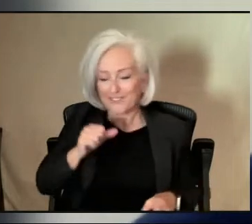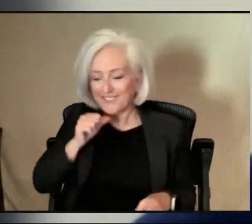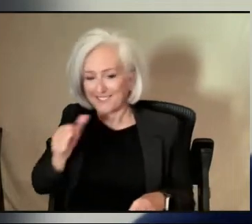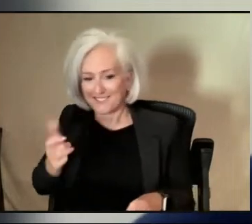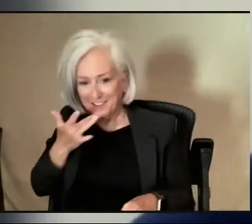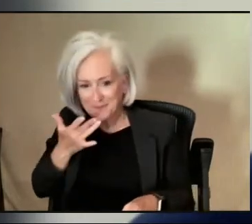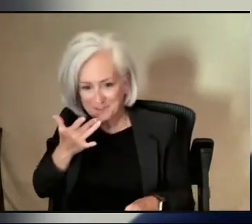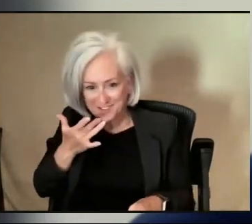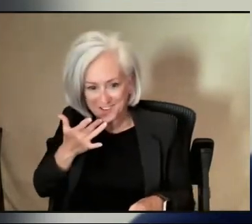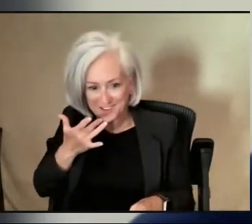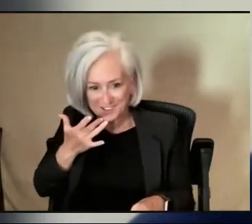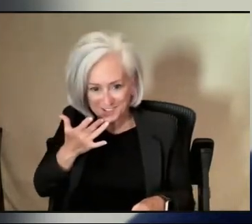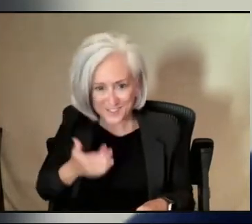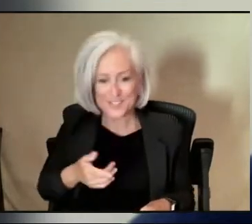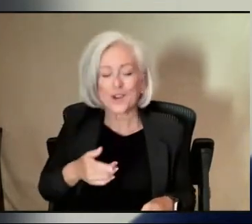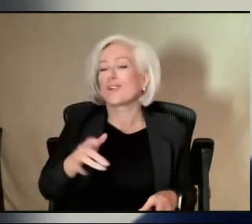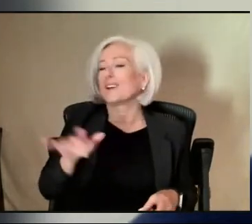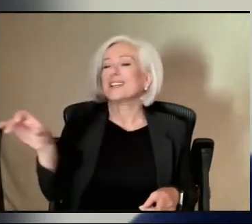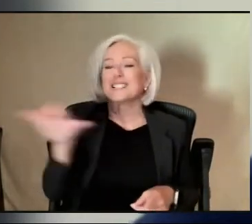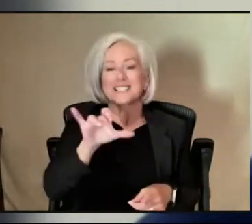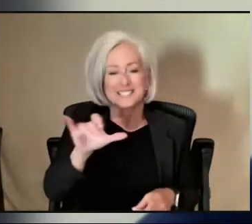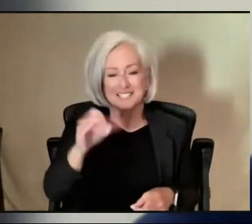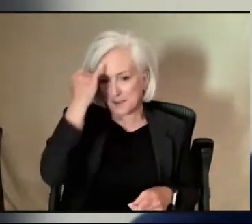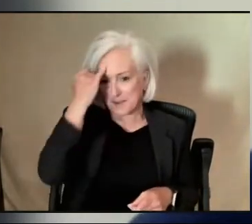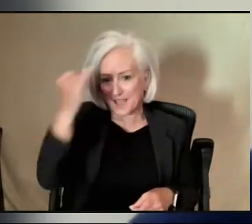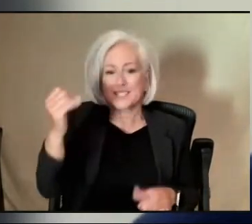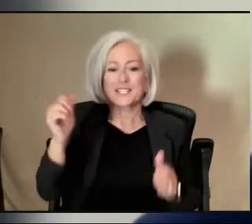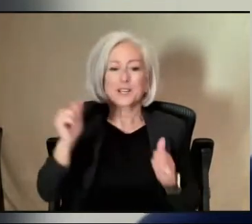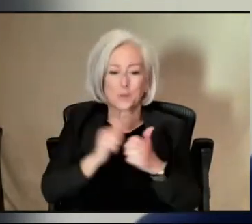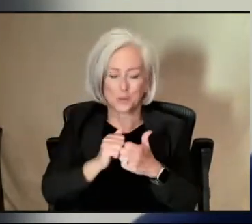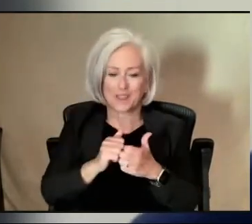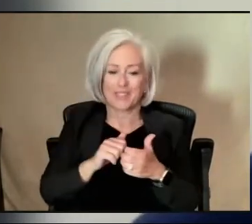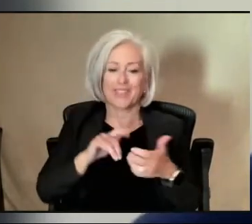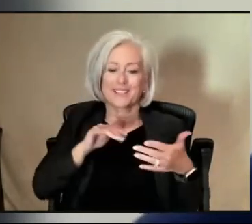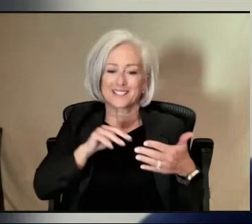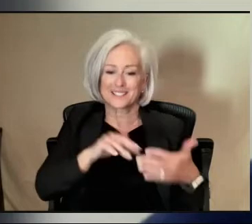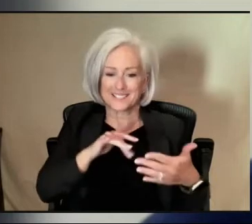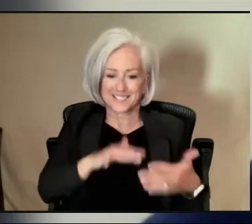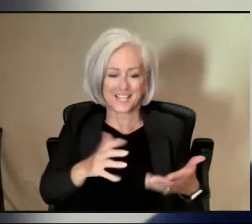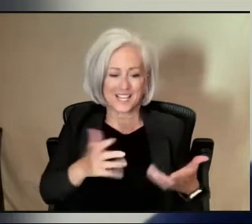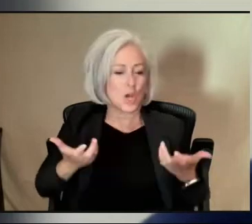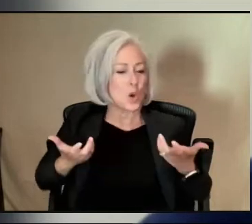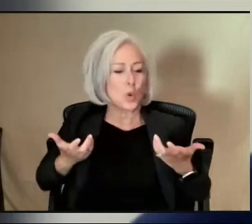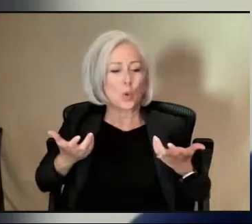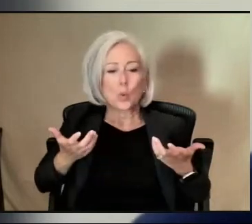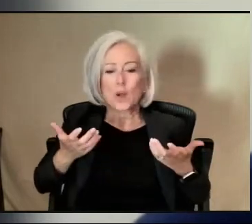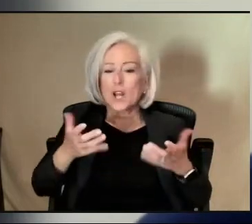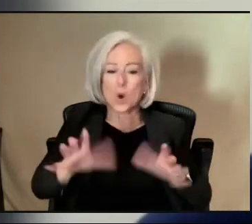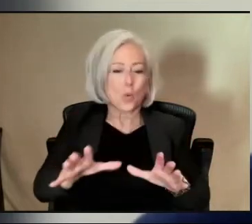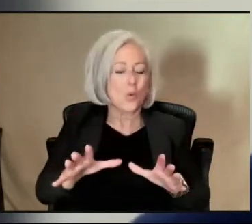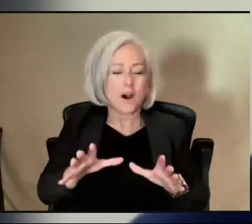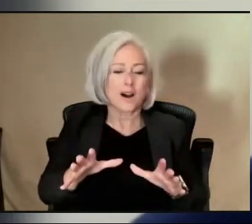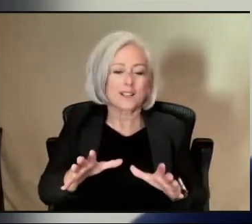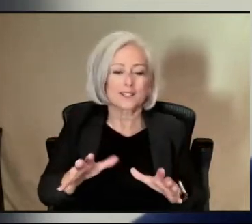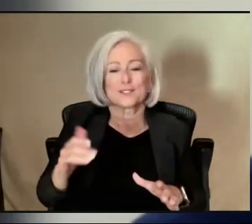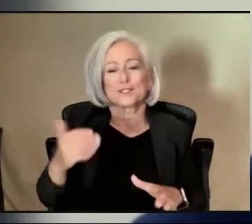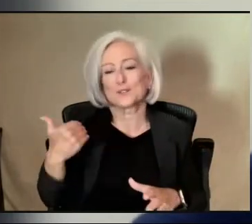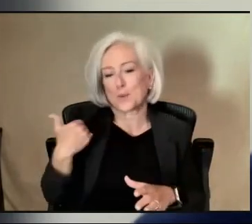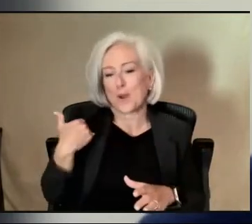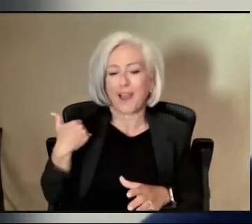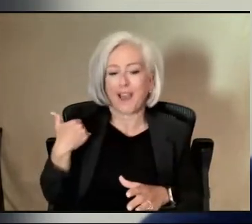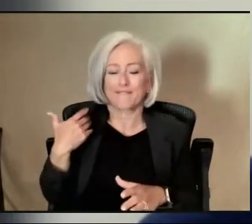kind of view without bias. And that's what we need in these studies, not to have that inadvertent bias that flavors